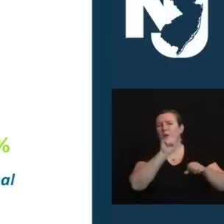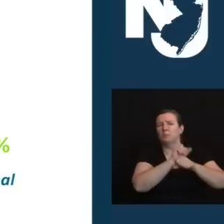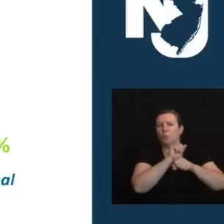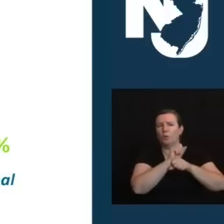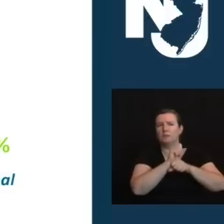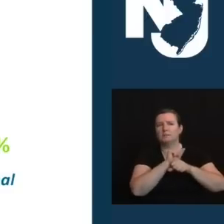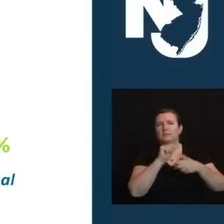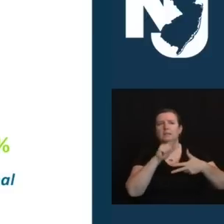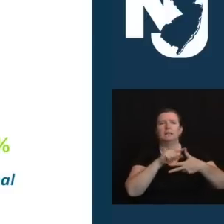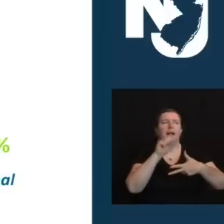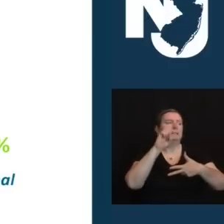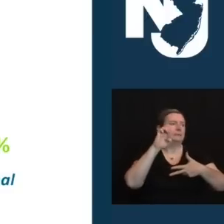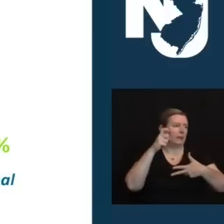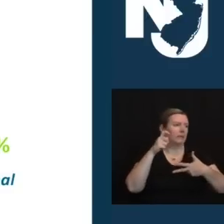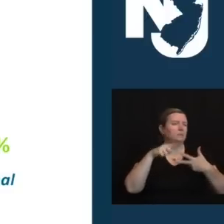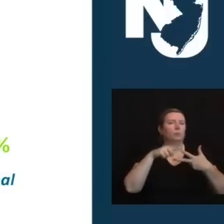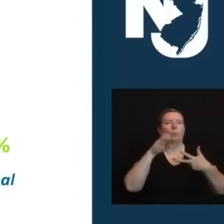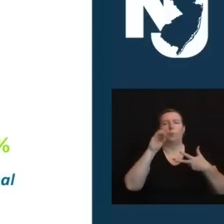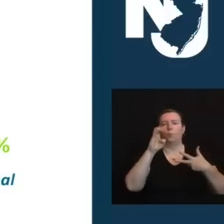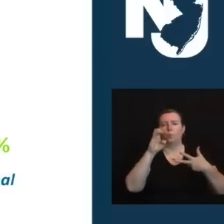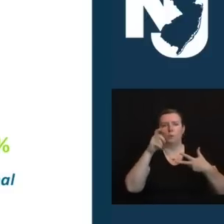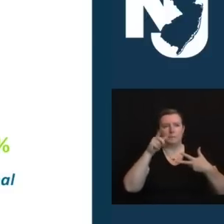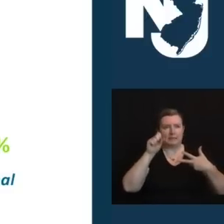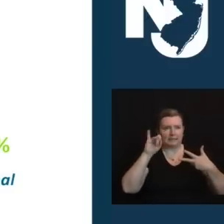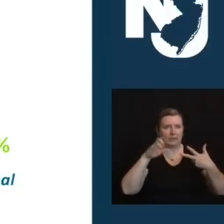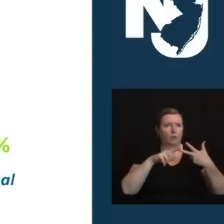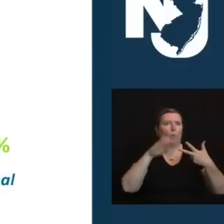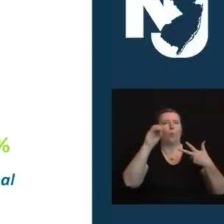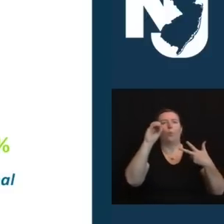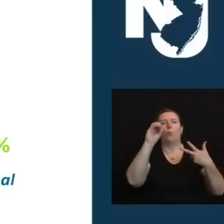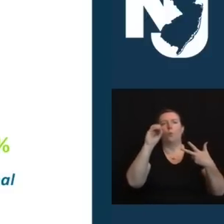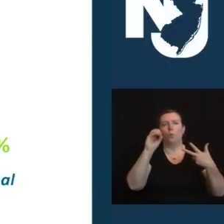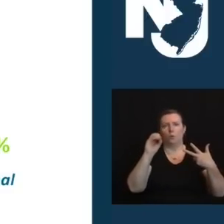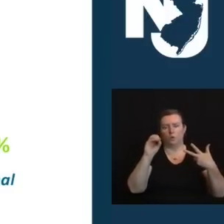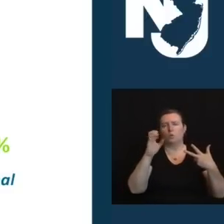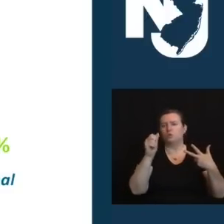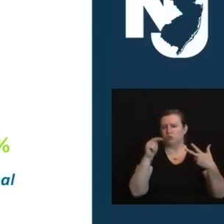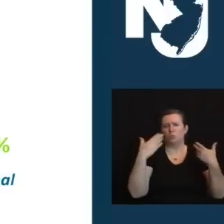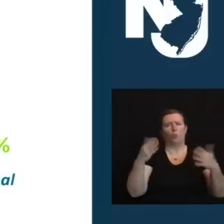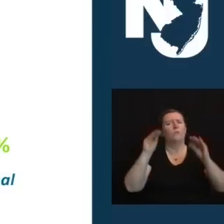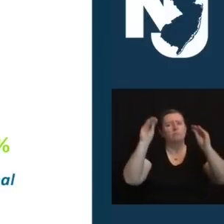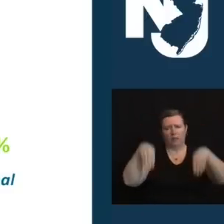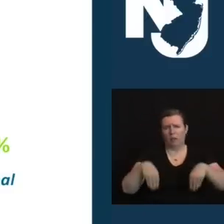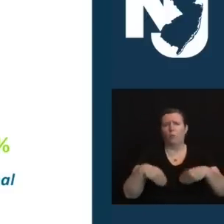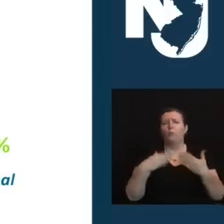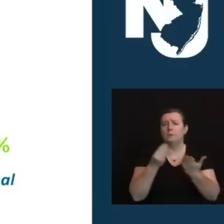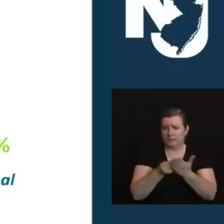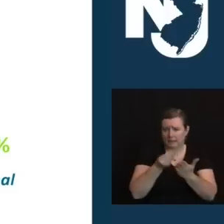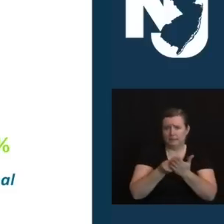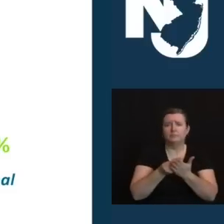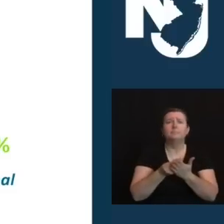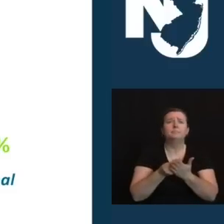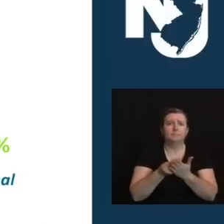those programs are not oversubscribed, and you should fill out an application if you need funding at